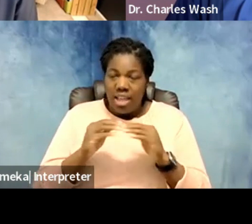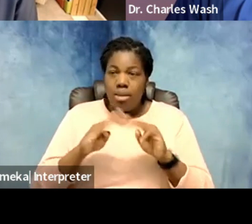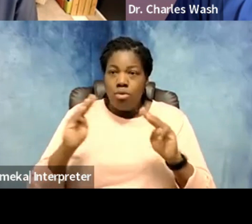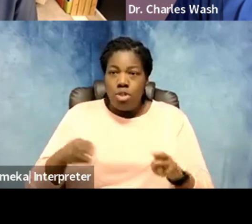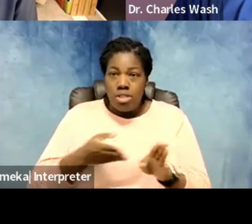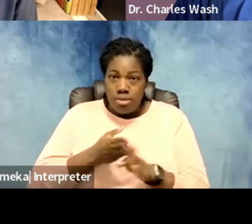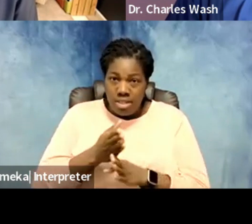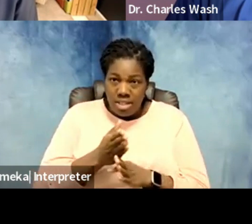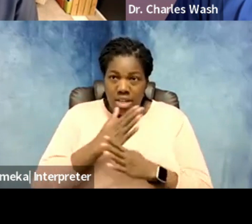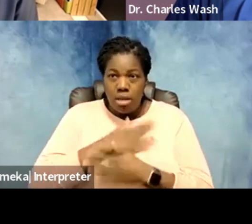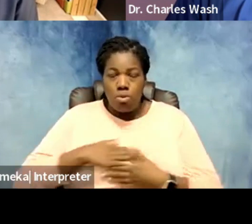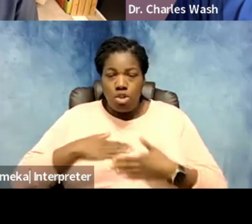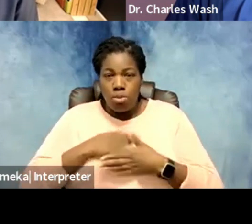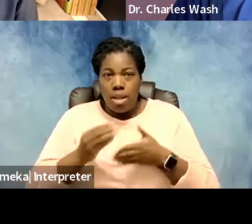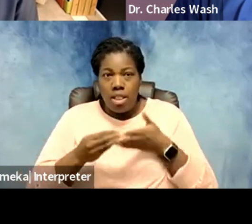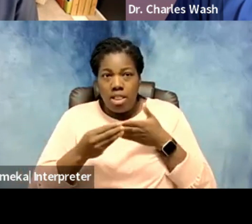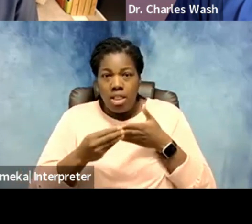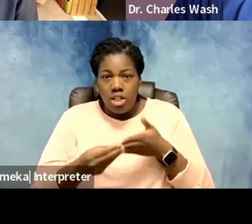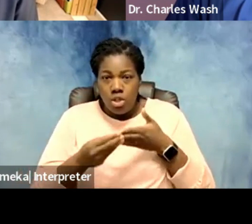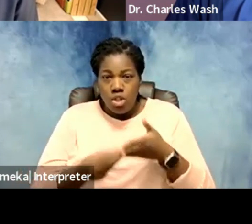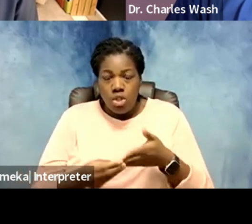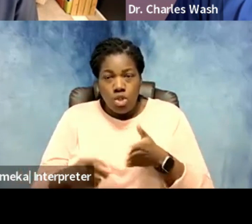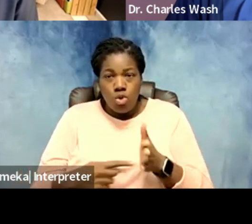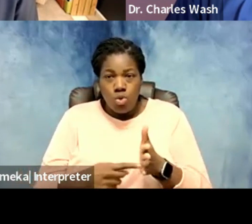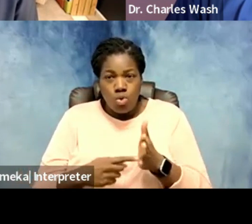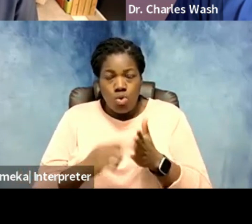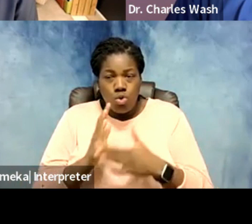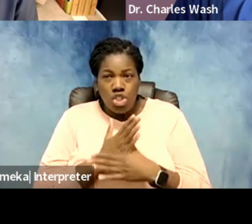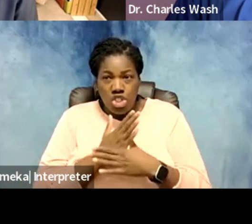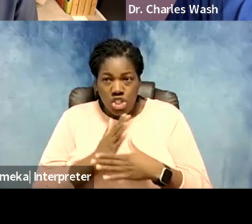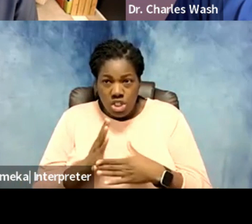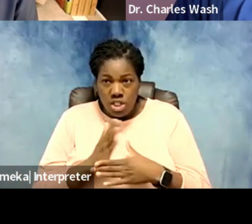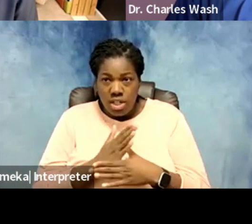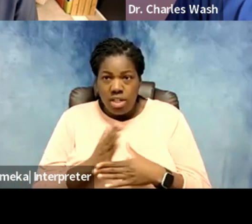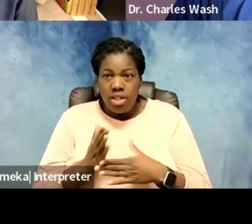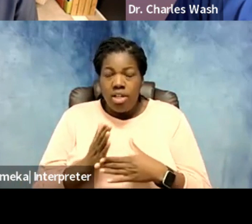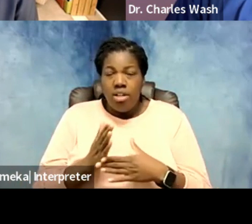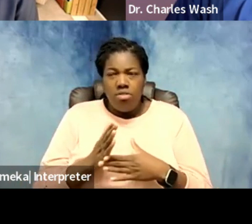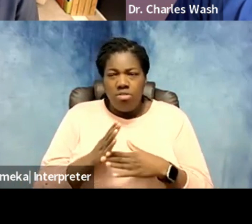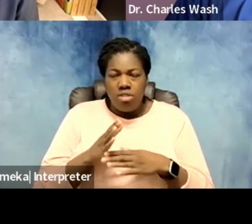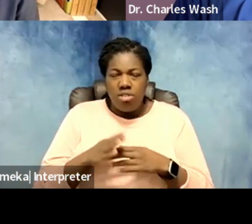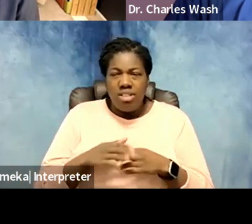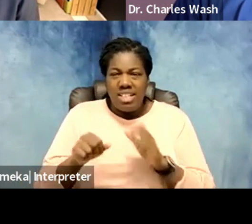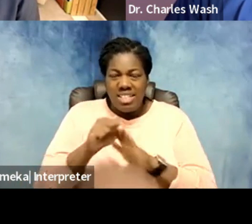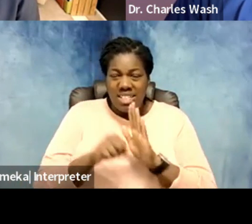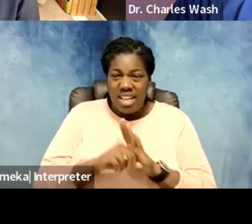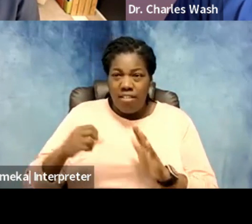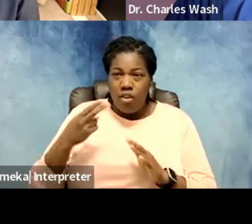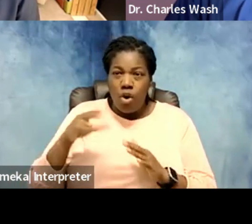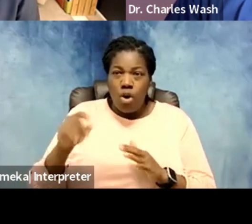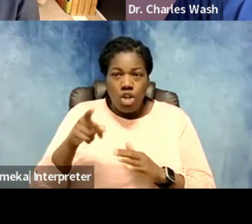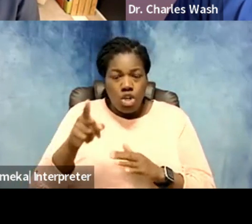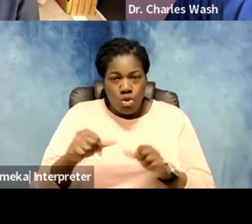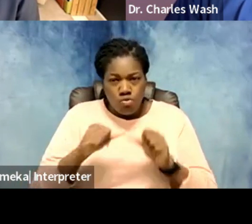the appreciation and leadership that you share here across Ohio. You have been a tireless